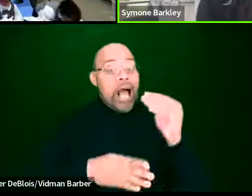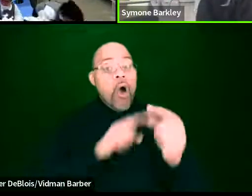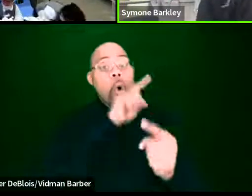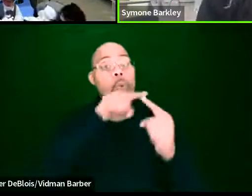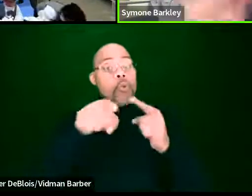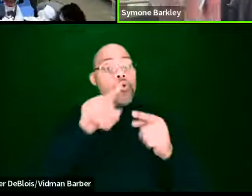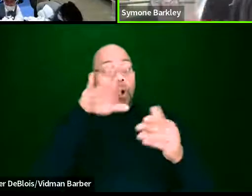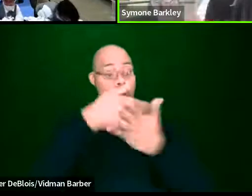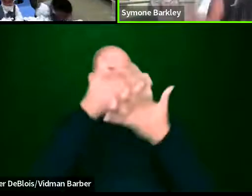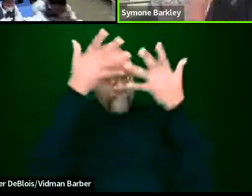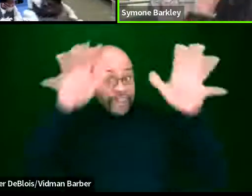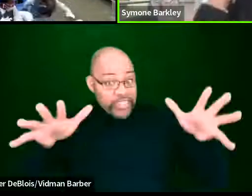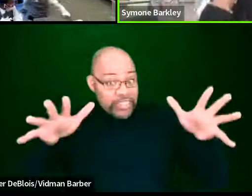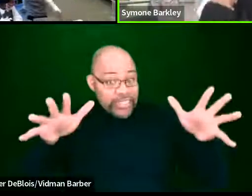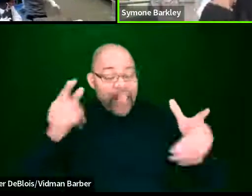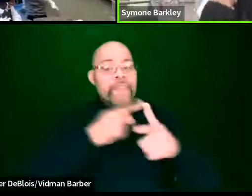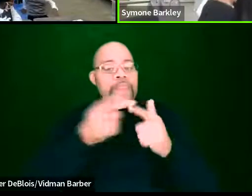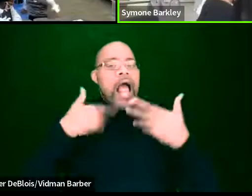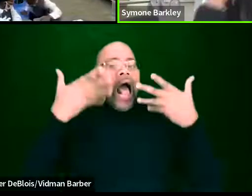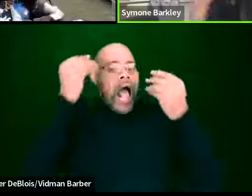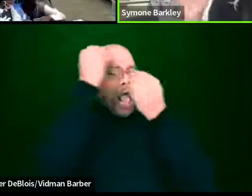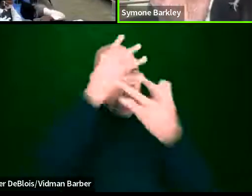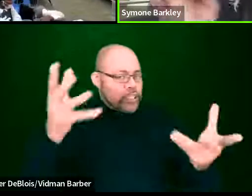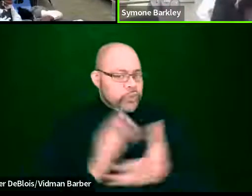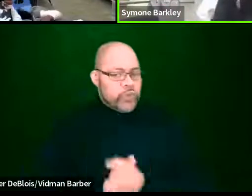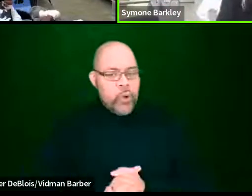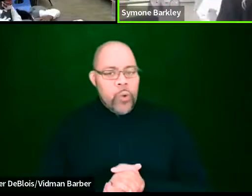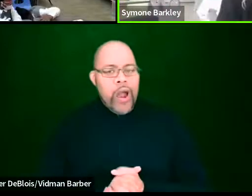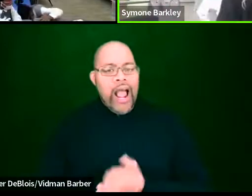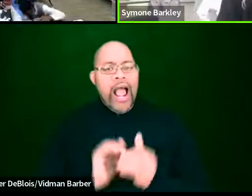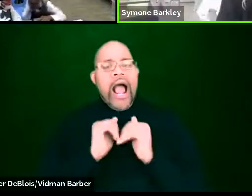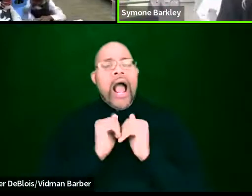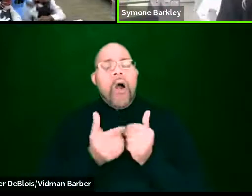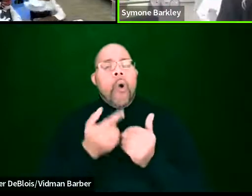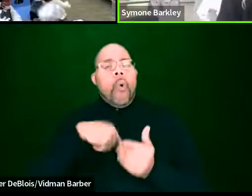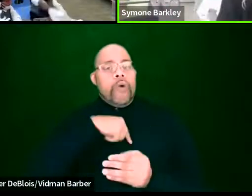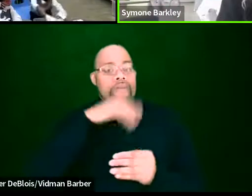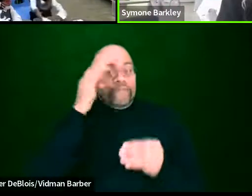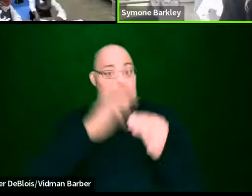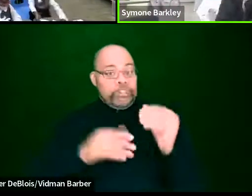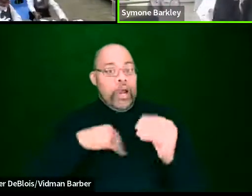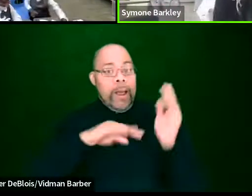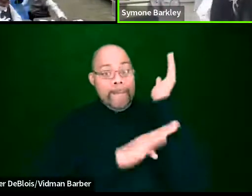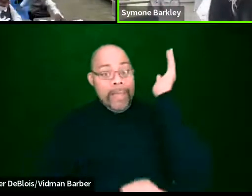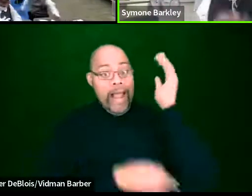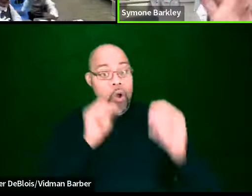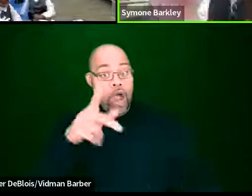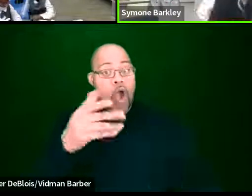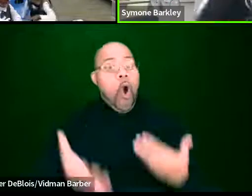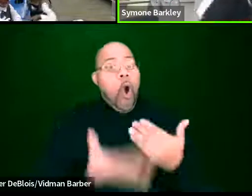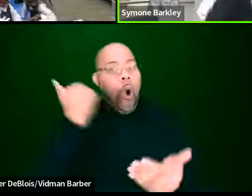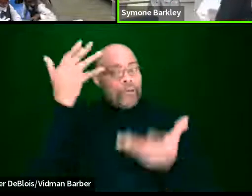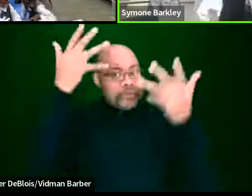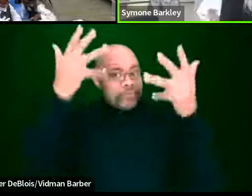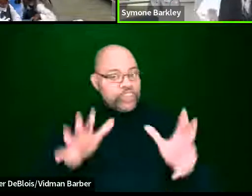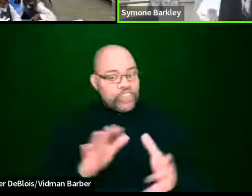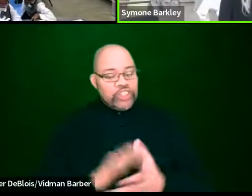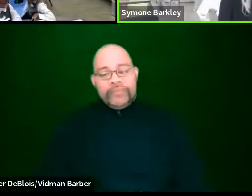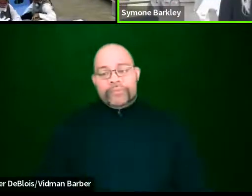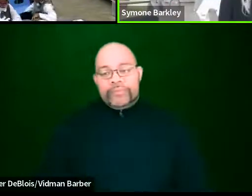y'all are all finished this, then I'll let you know how we finish up our bag. Okay, we're almost done.